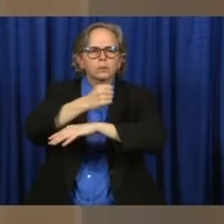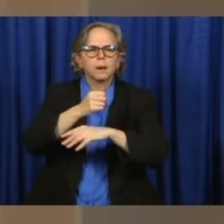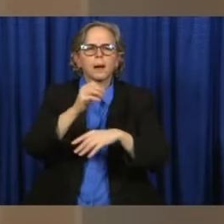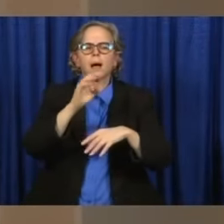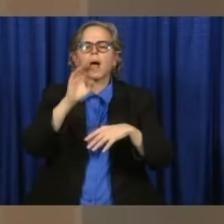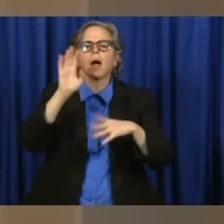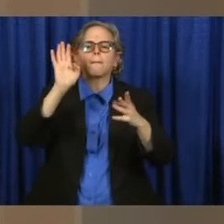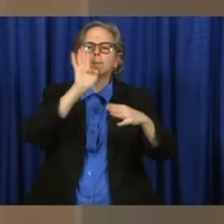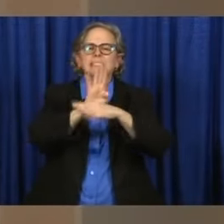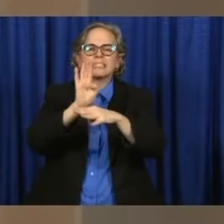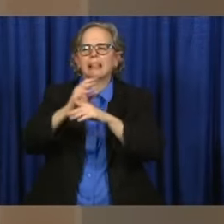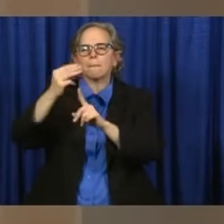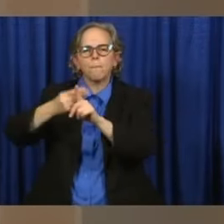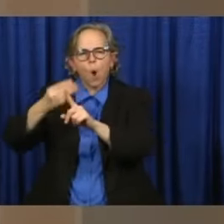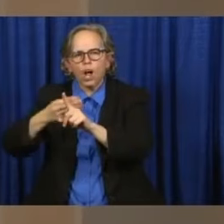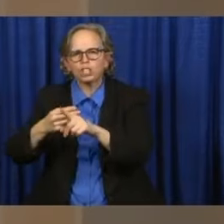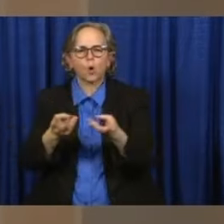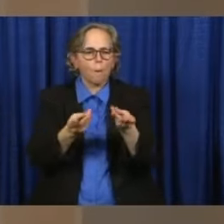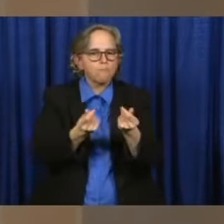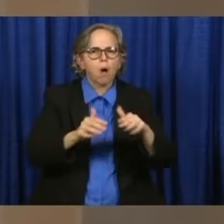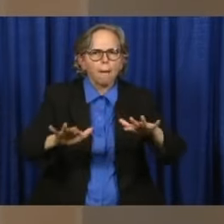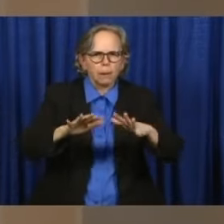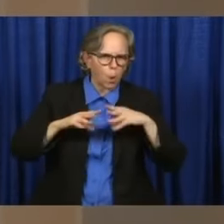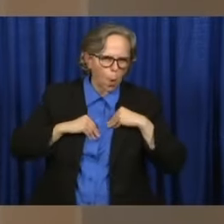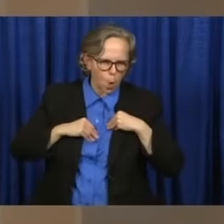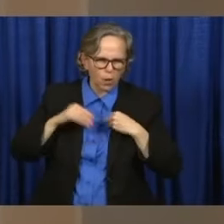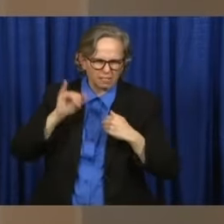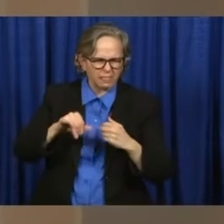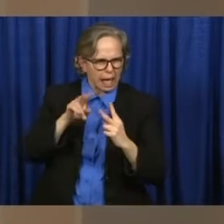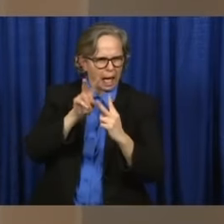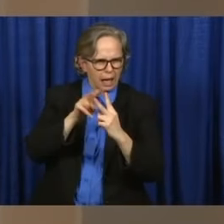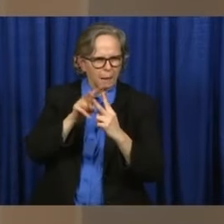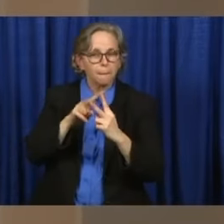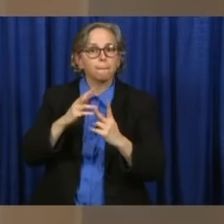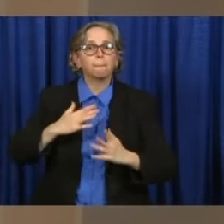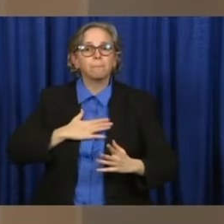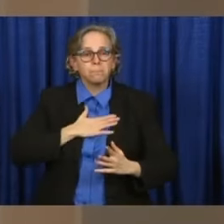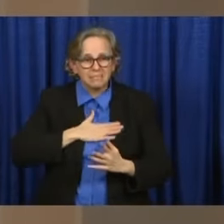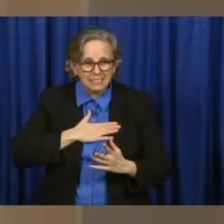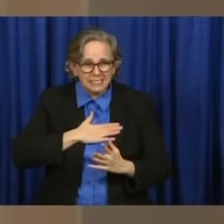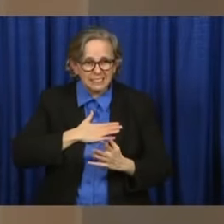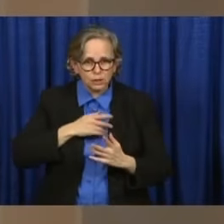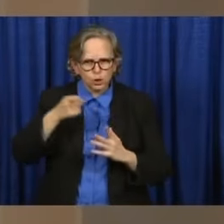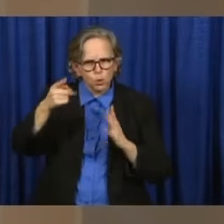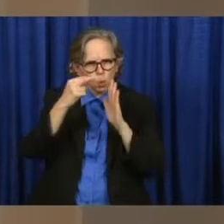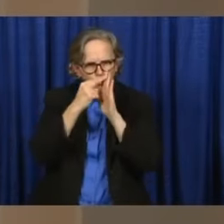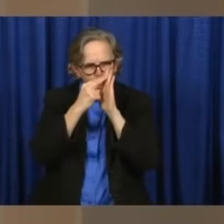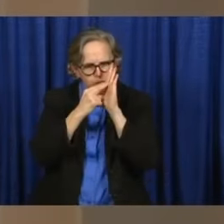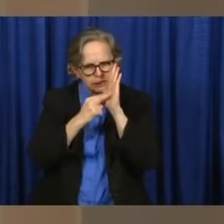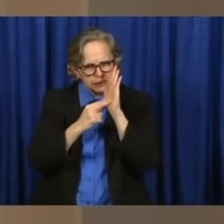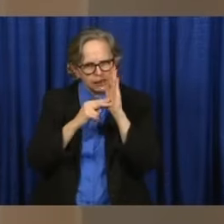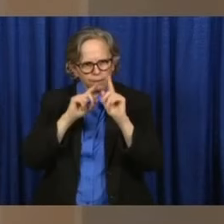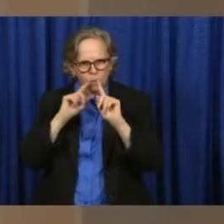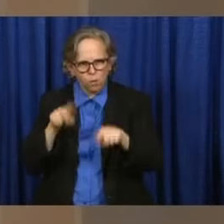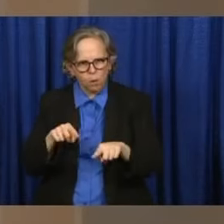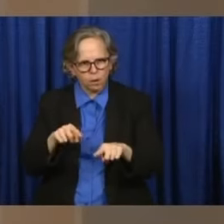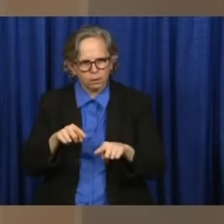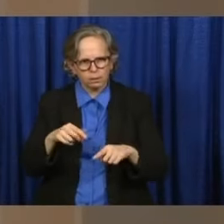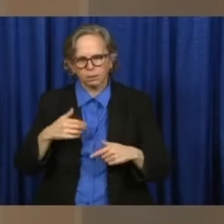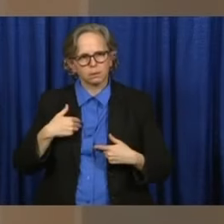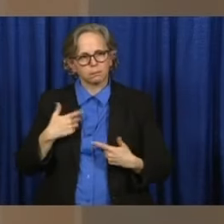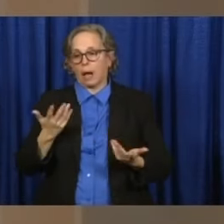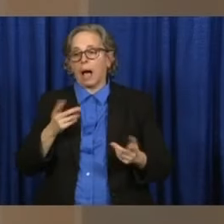mortgages and properties. I ask you to read the order. I say that about all this, whether it's the new order that just came out